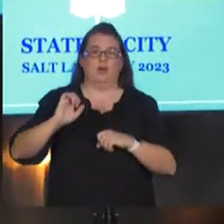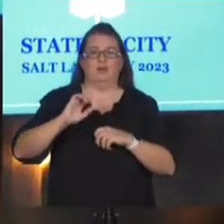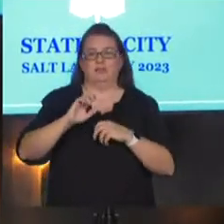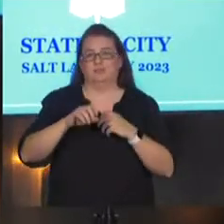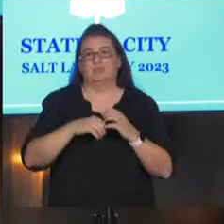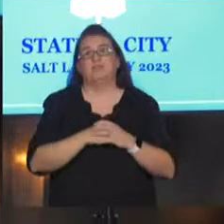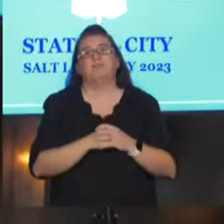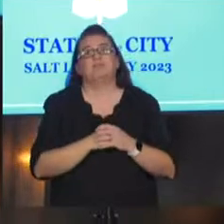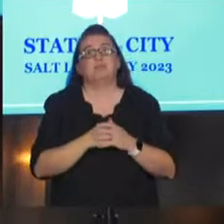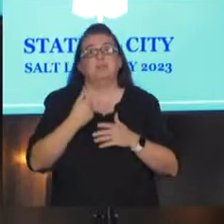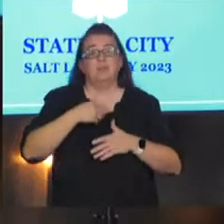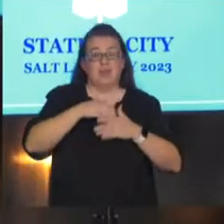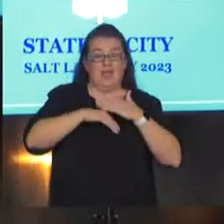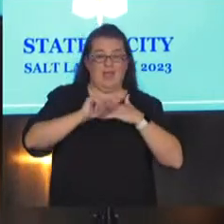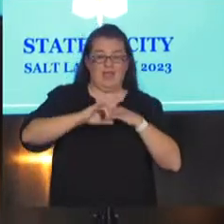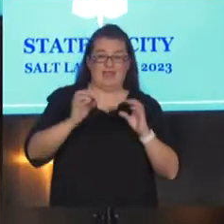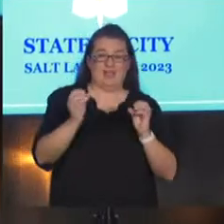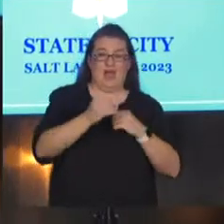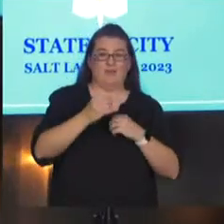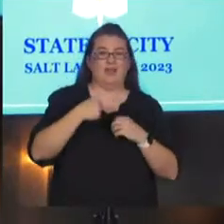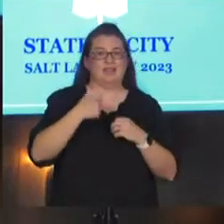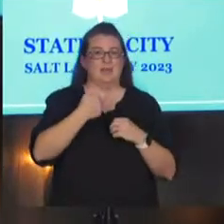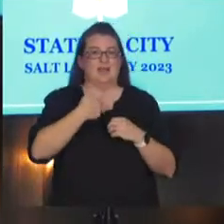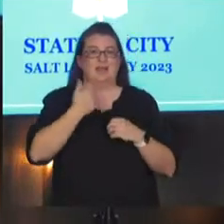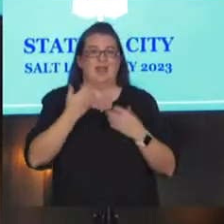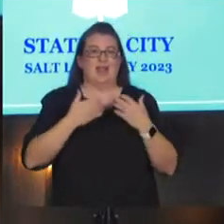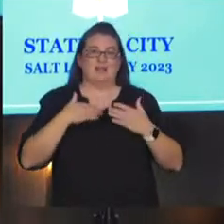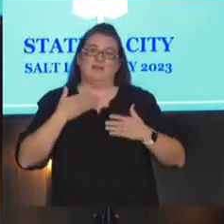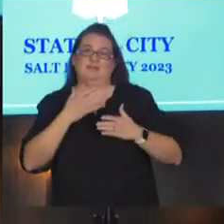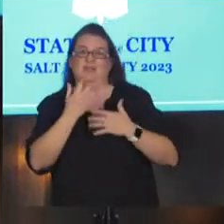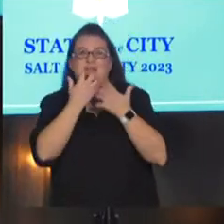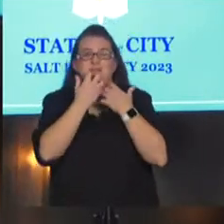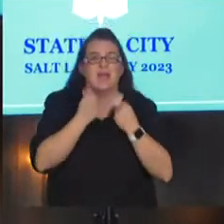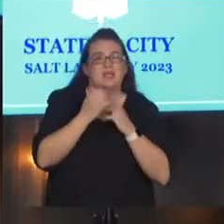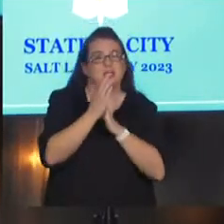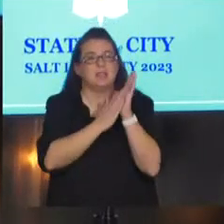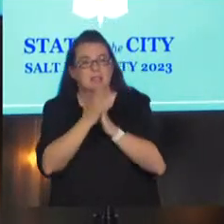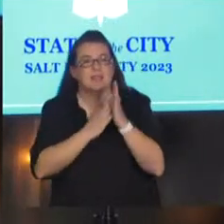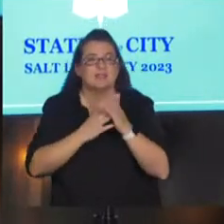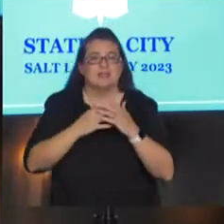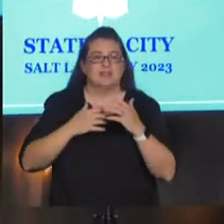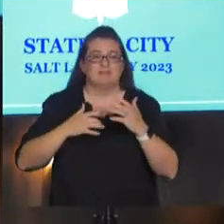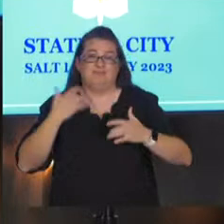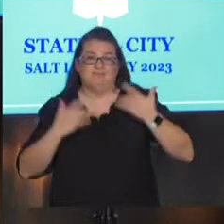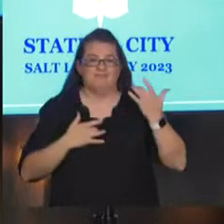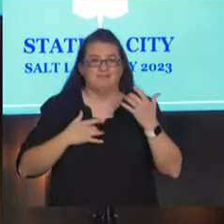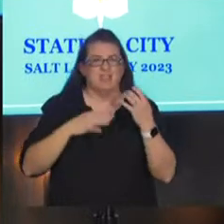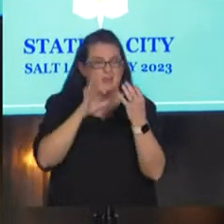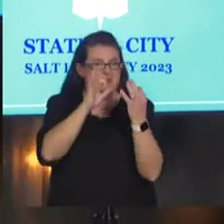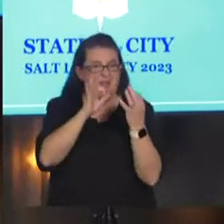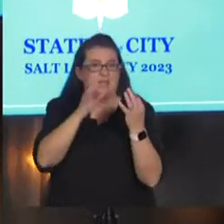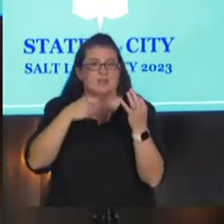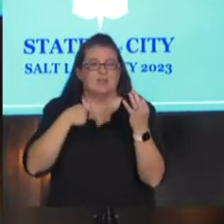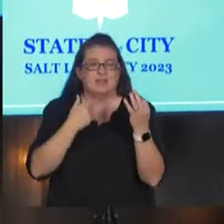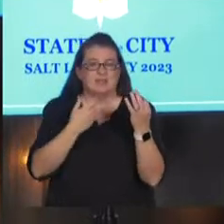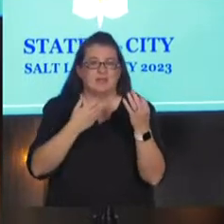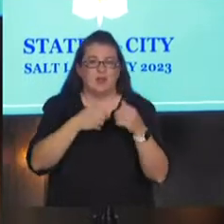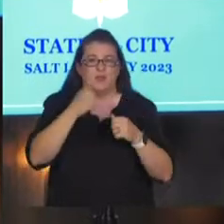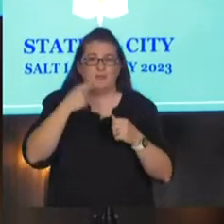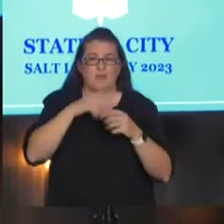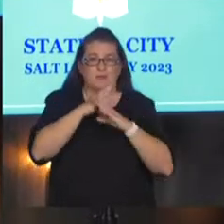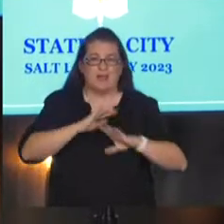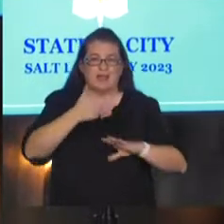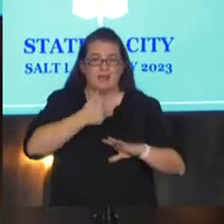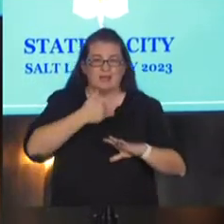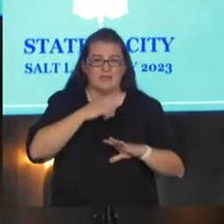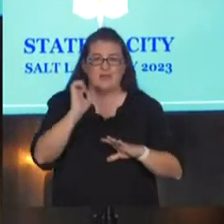the office, a bit of a storm of idealism and passion and a refusal to hush myself, other people could have and would